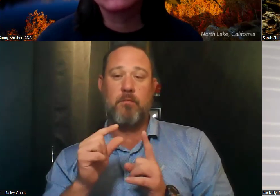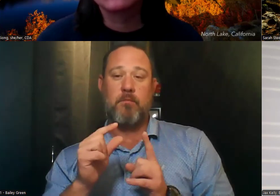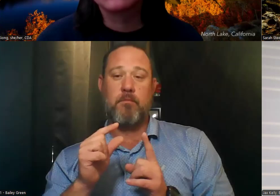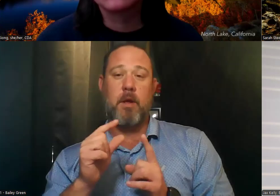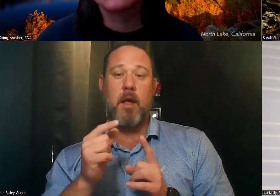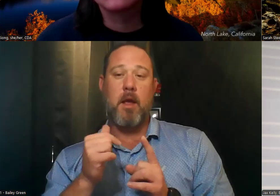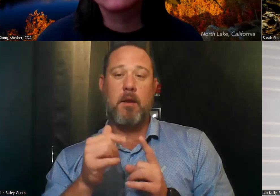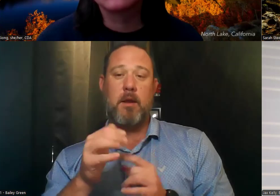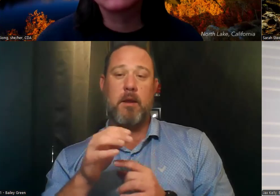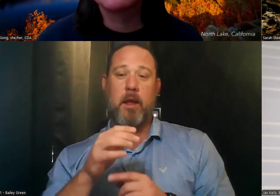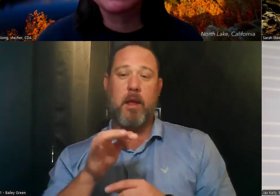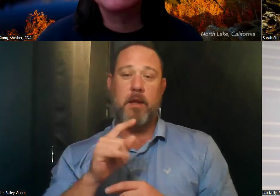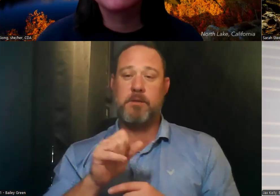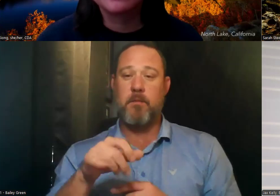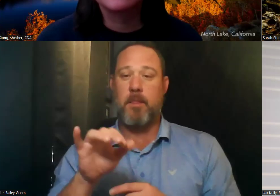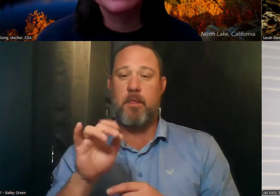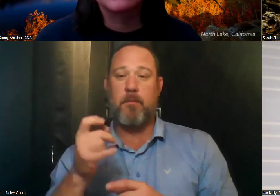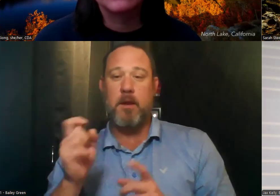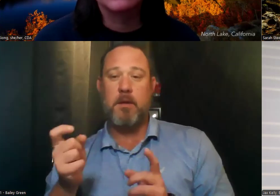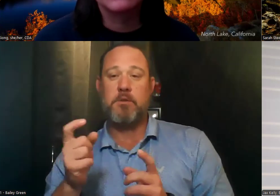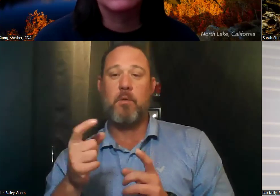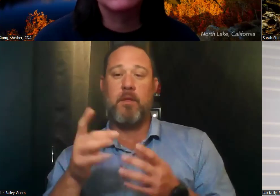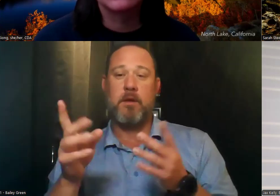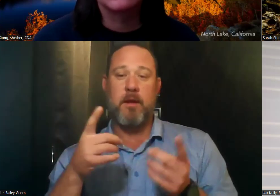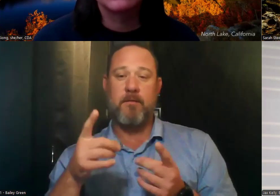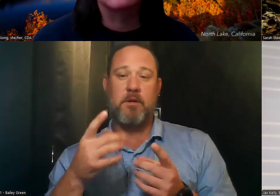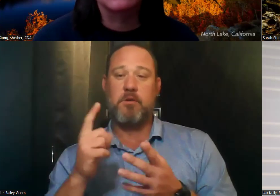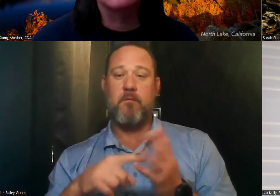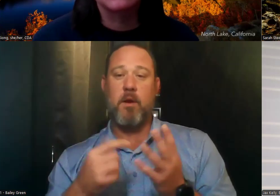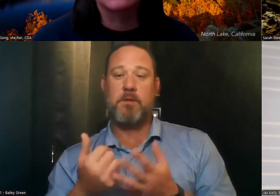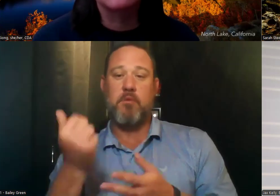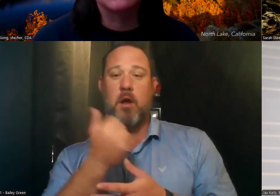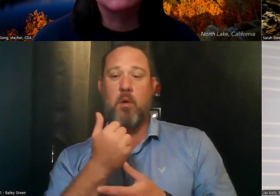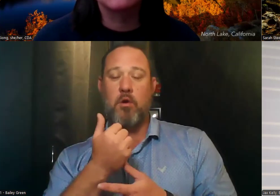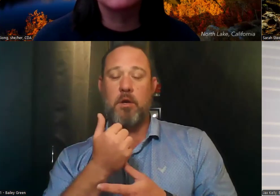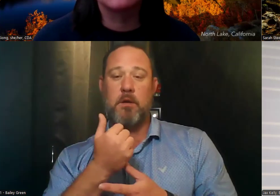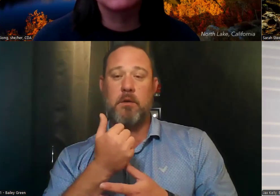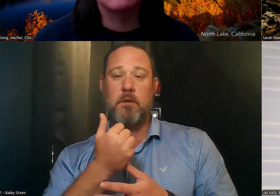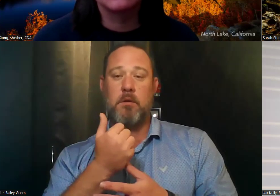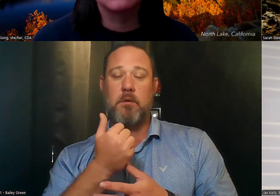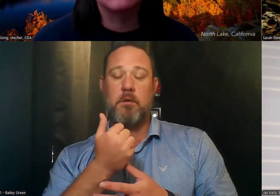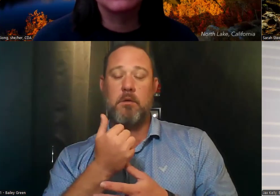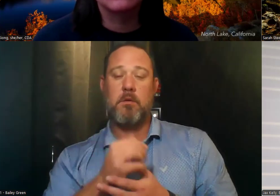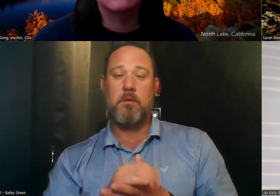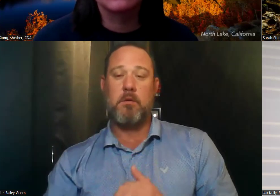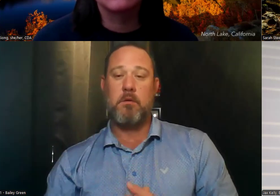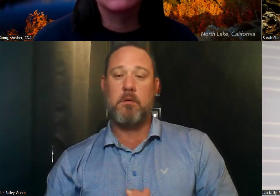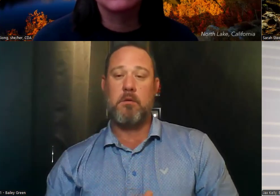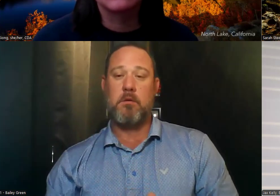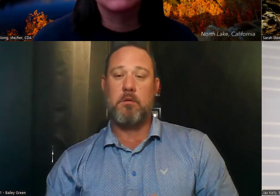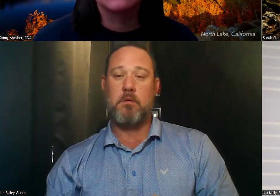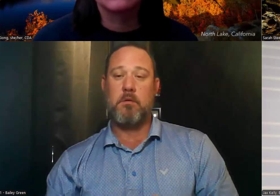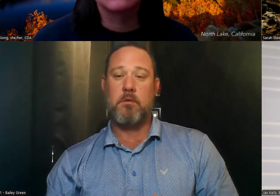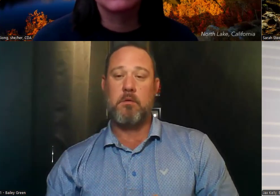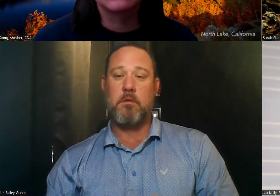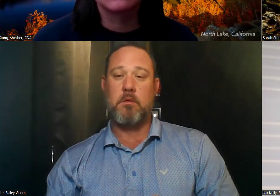up in an appendix somewhere with a definition of what is priority. So I don't know if this